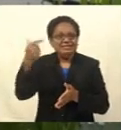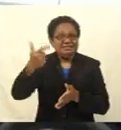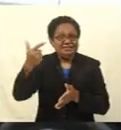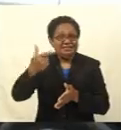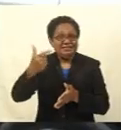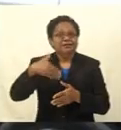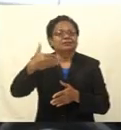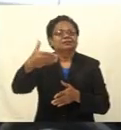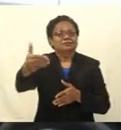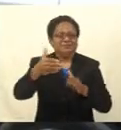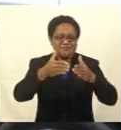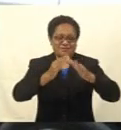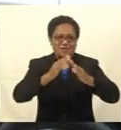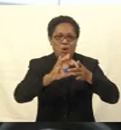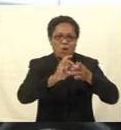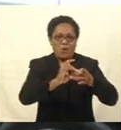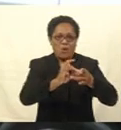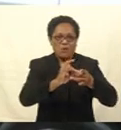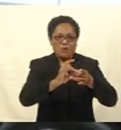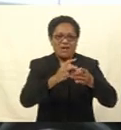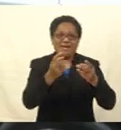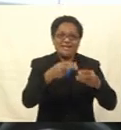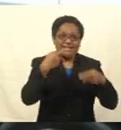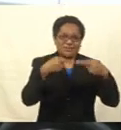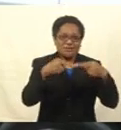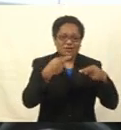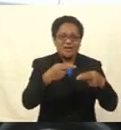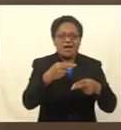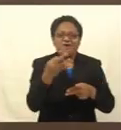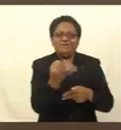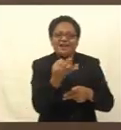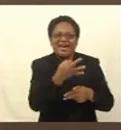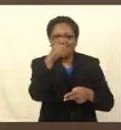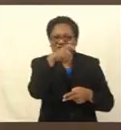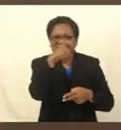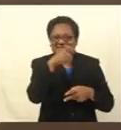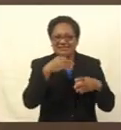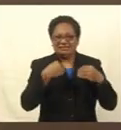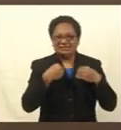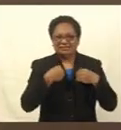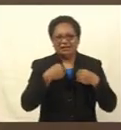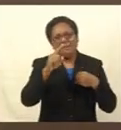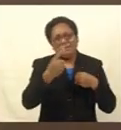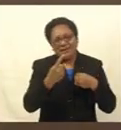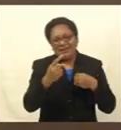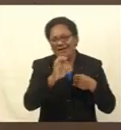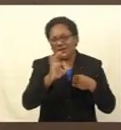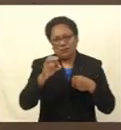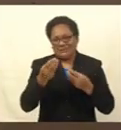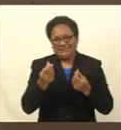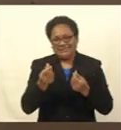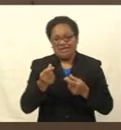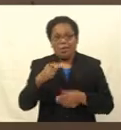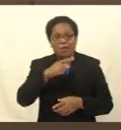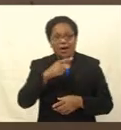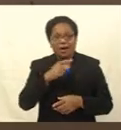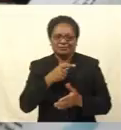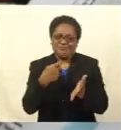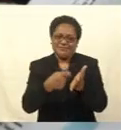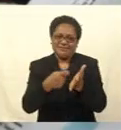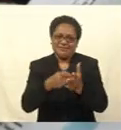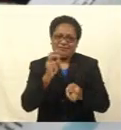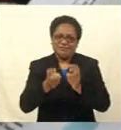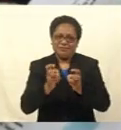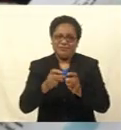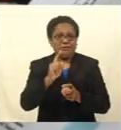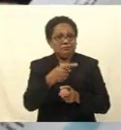2 restaurants, Fried Chicken Planet. However, it wasn't that easy as finances were a problem, but it